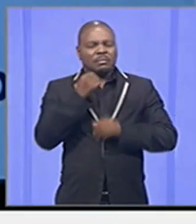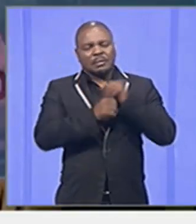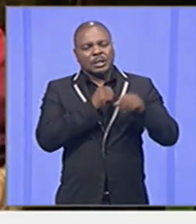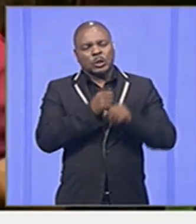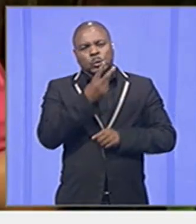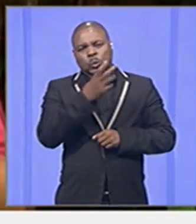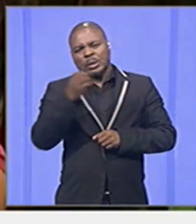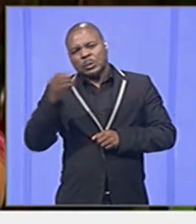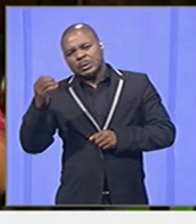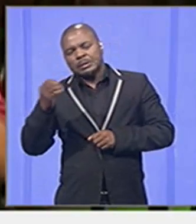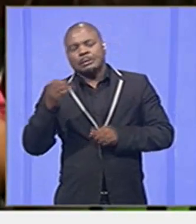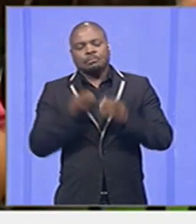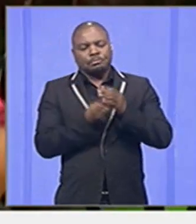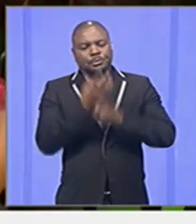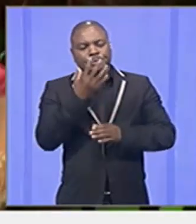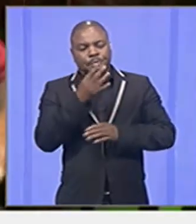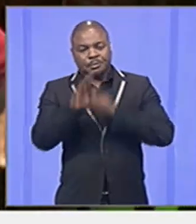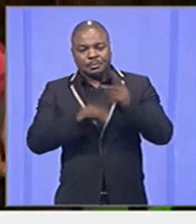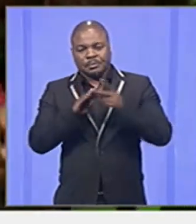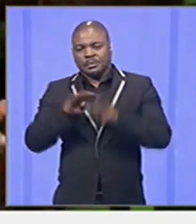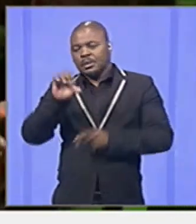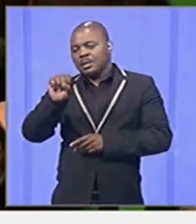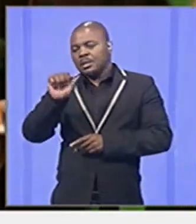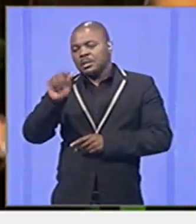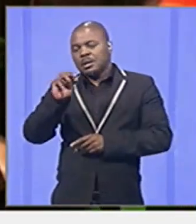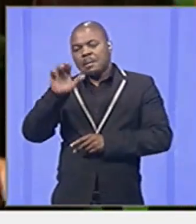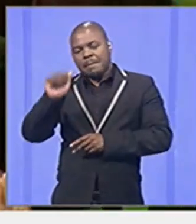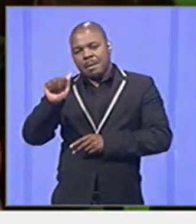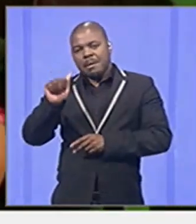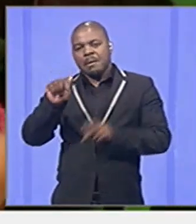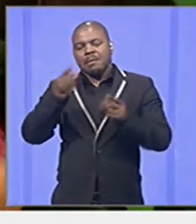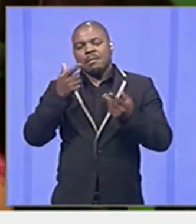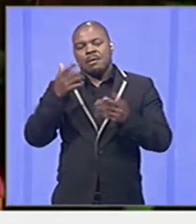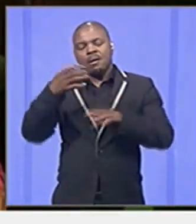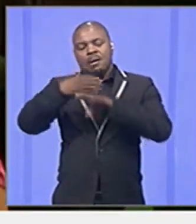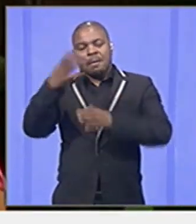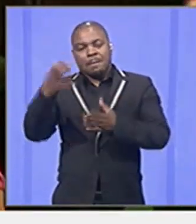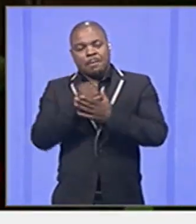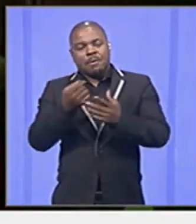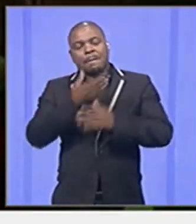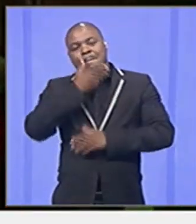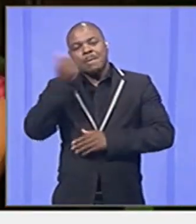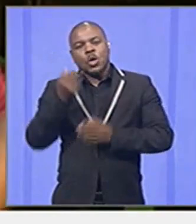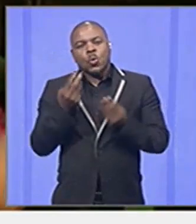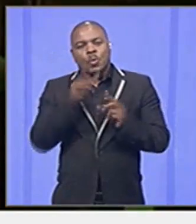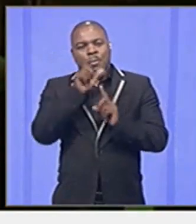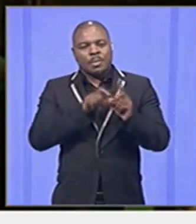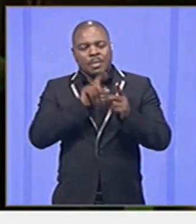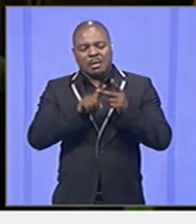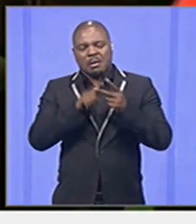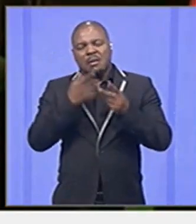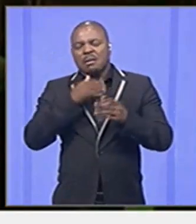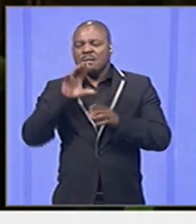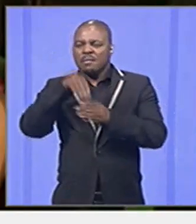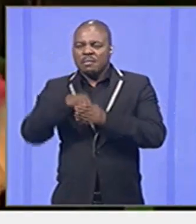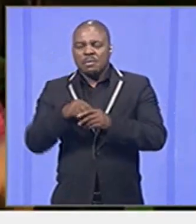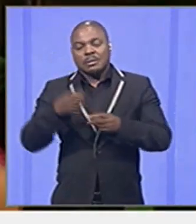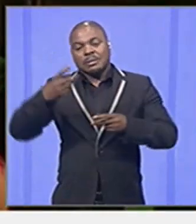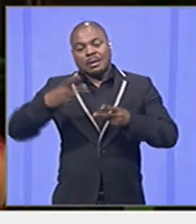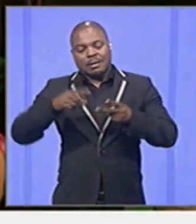e dirile gore a thupe sefoka sa sama le gorong la best newcomer. Ebile nkgethe makaleng a mantši ka album ya